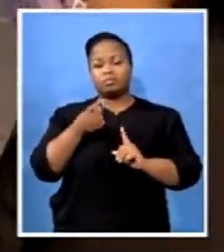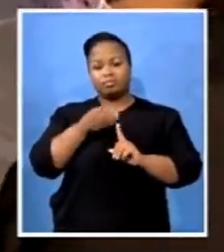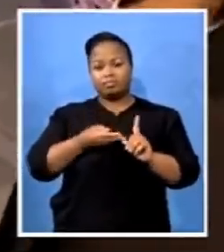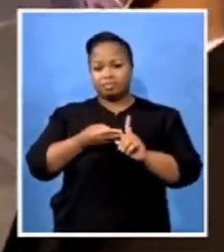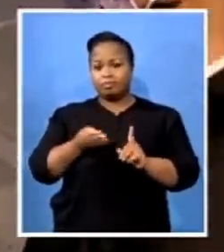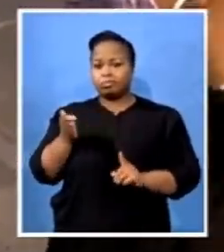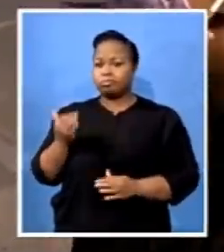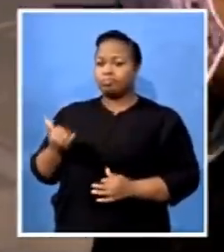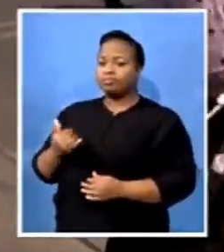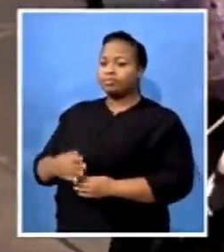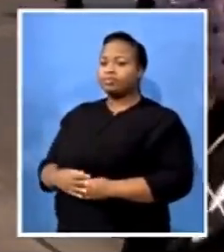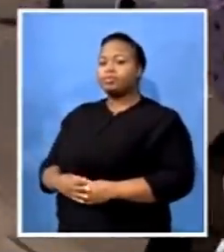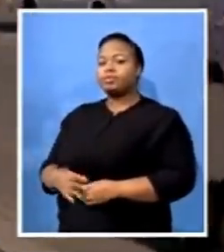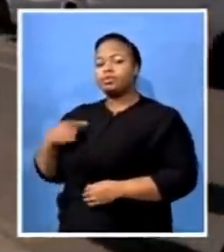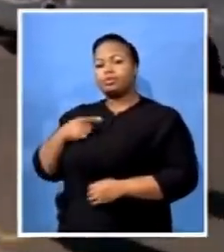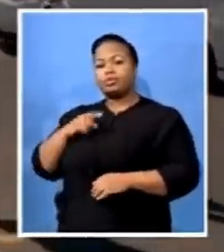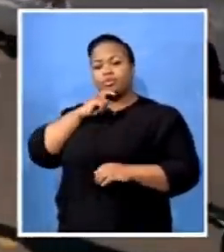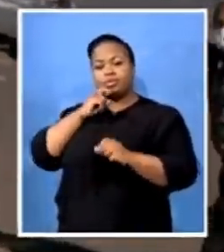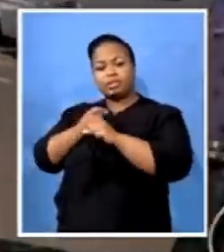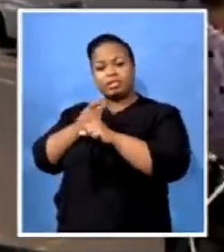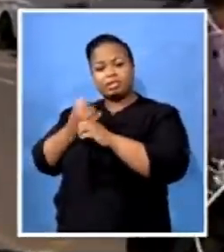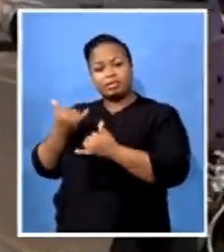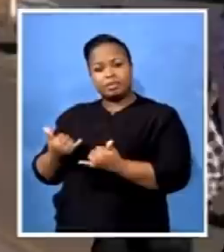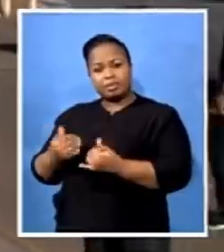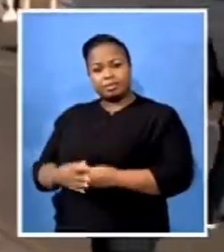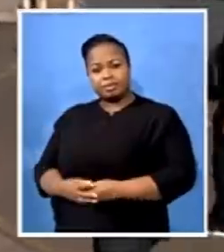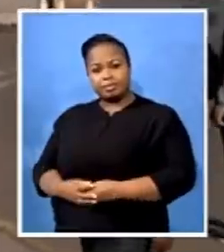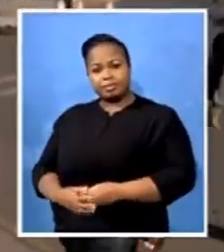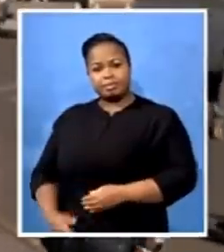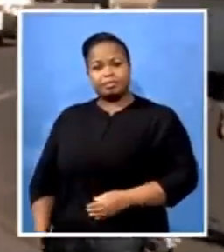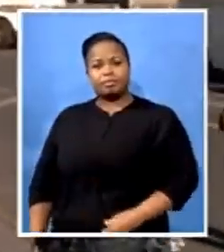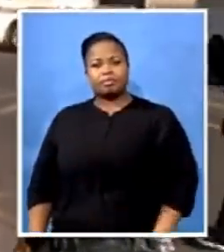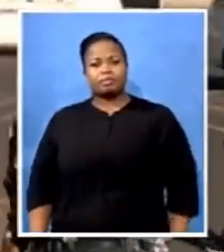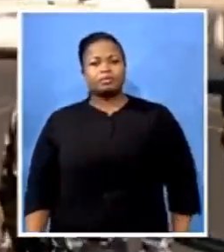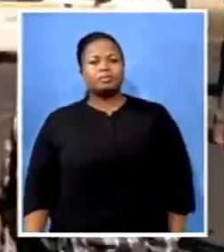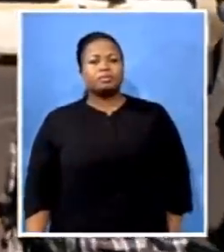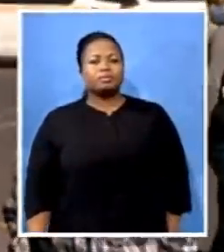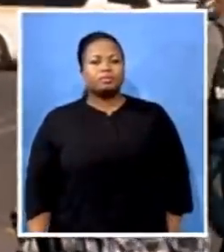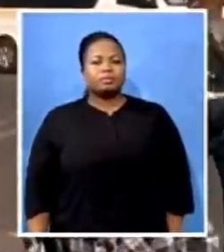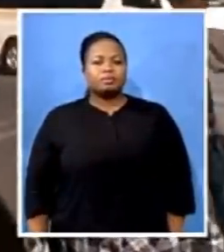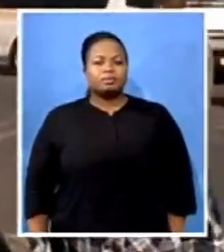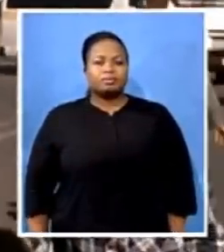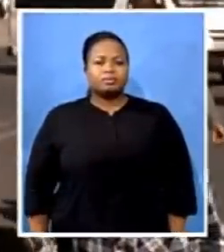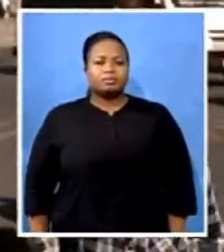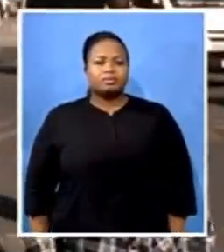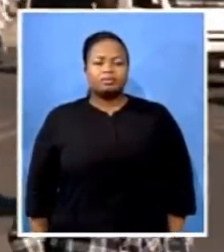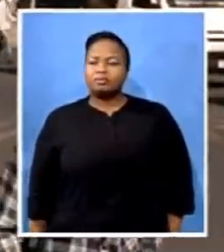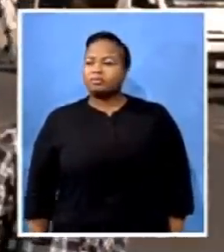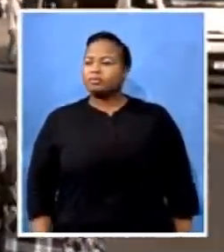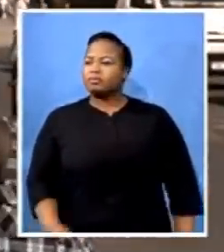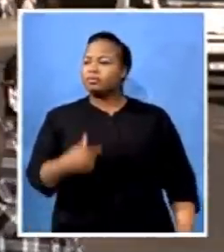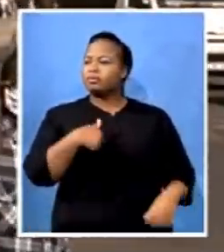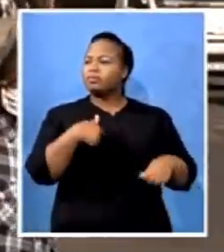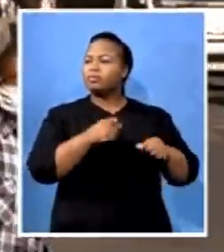well? Yes, sir. I travelled with taxi from Langa to Cape Town. But how has the experience been for